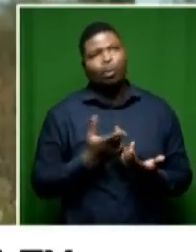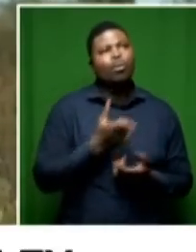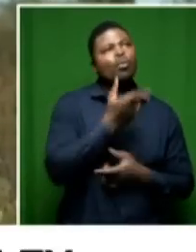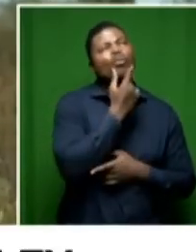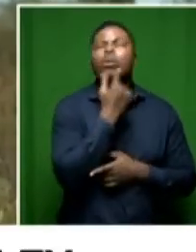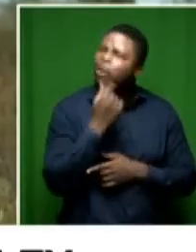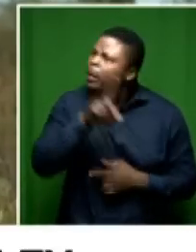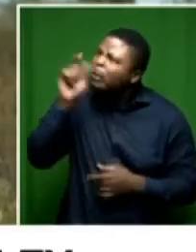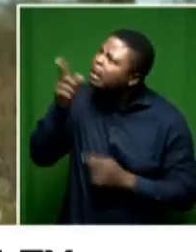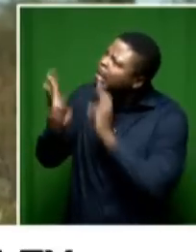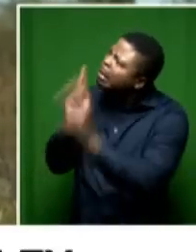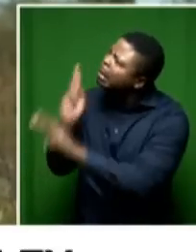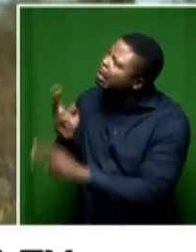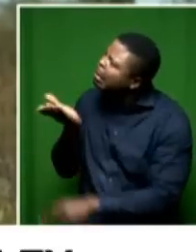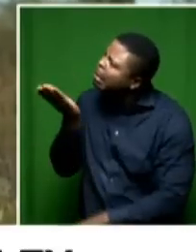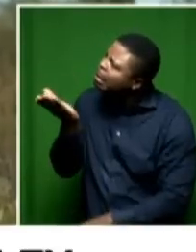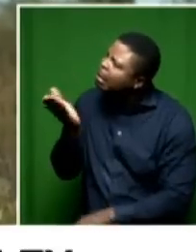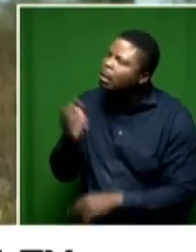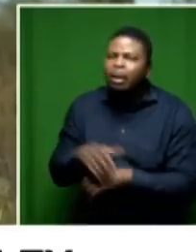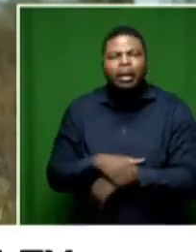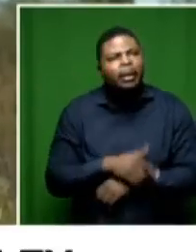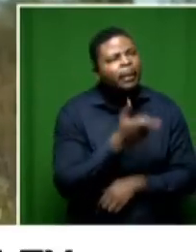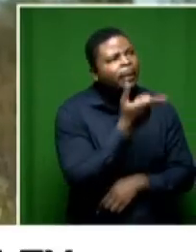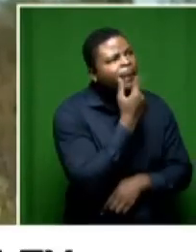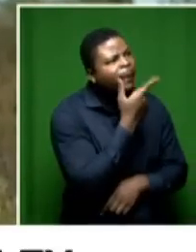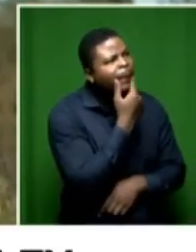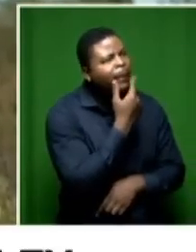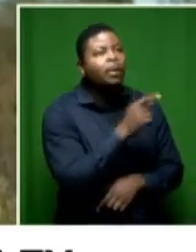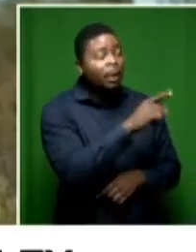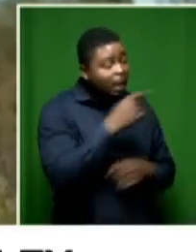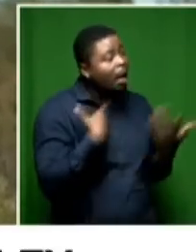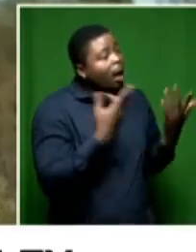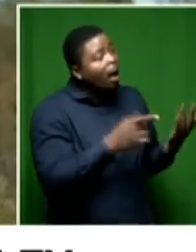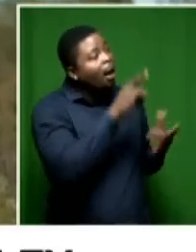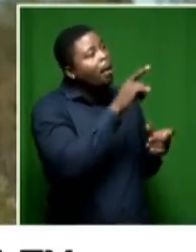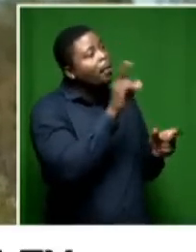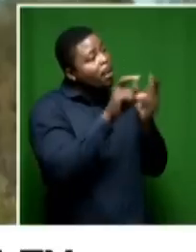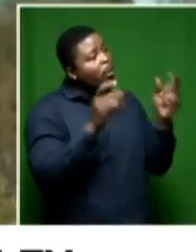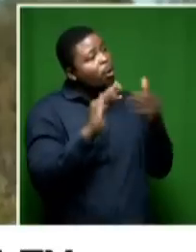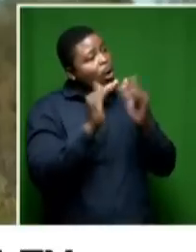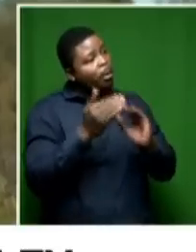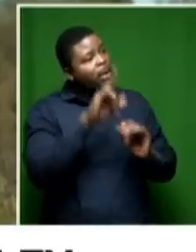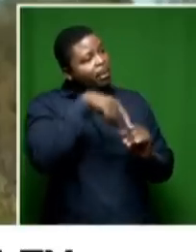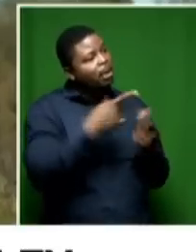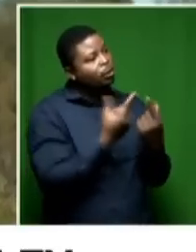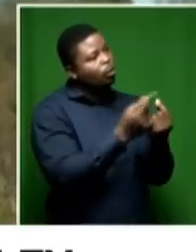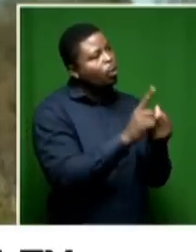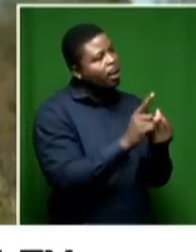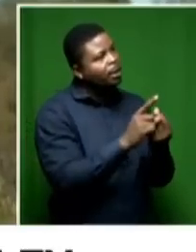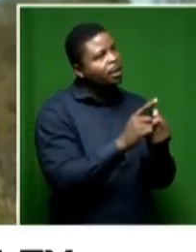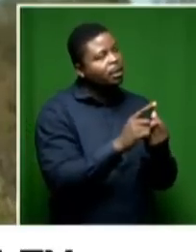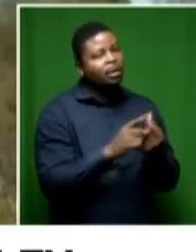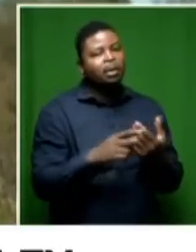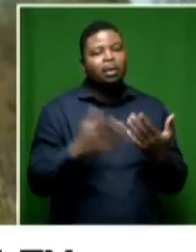what was your question again? What should residents do in the meantime? We are working on